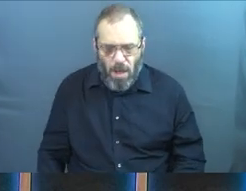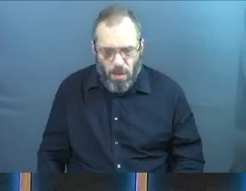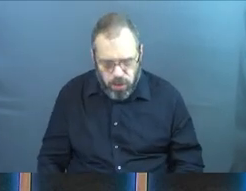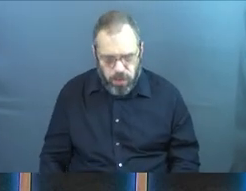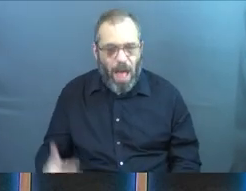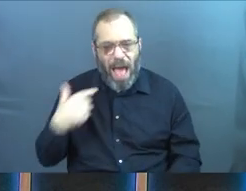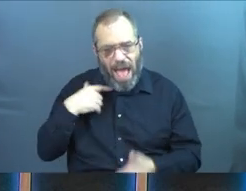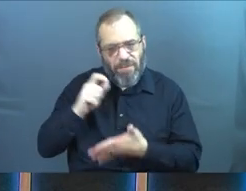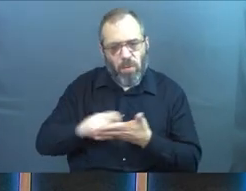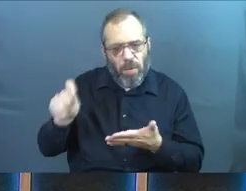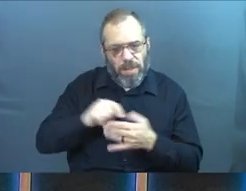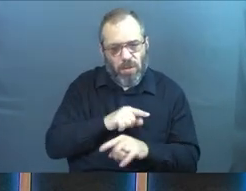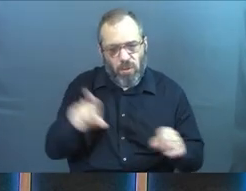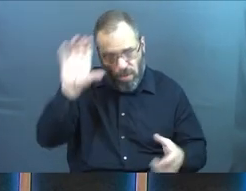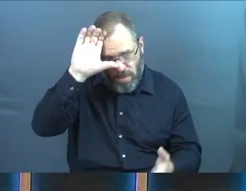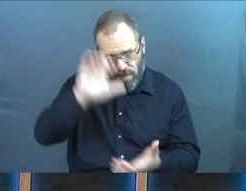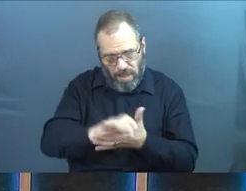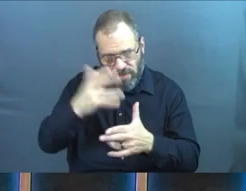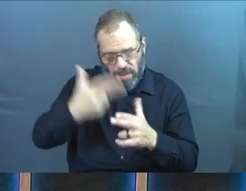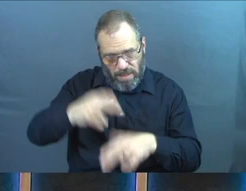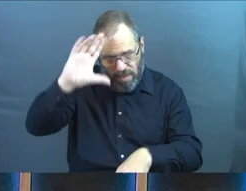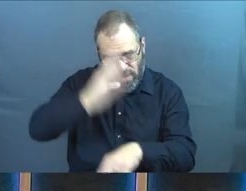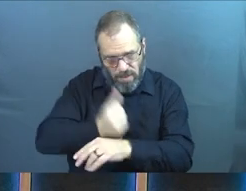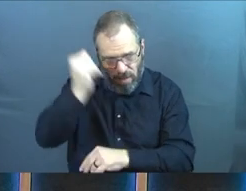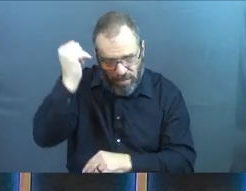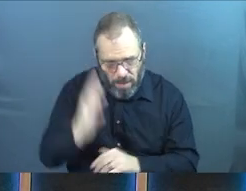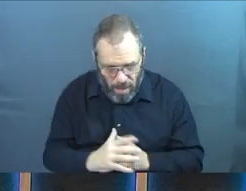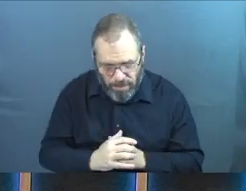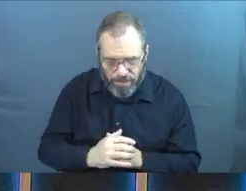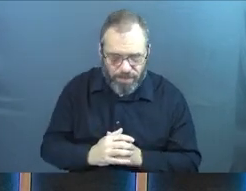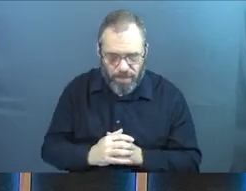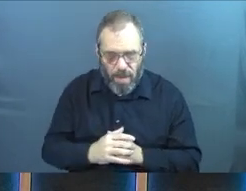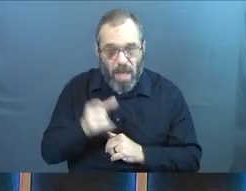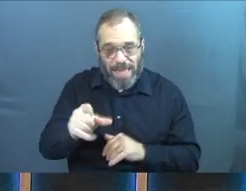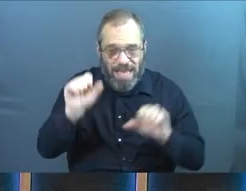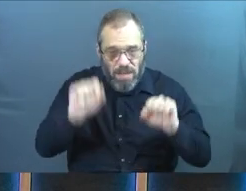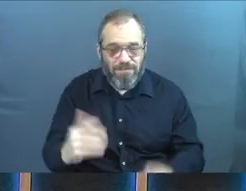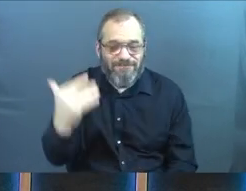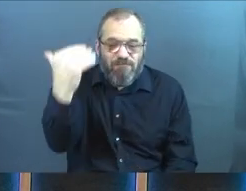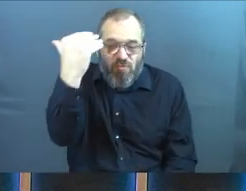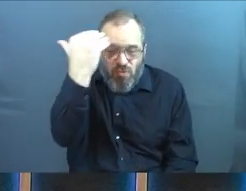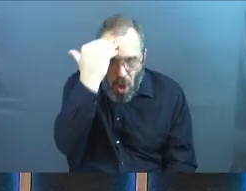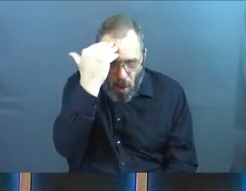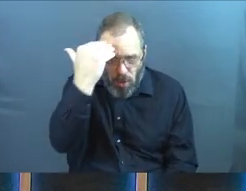John says, I have written this to you who believe in the name of the Son of God, so that you may know